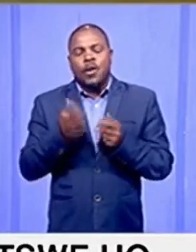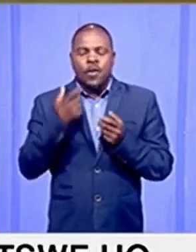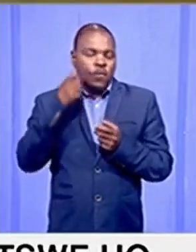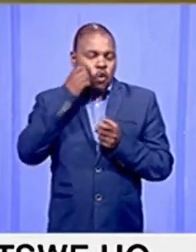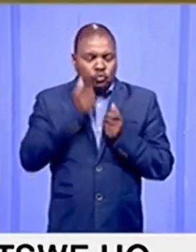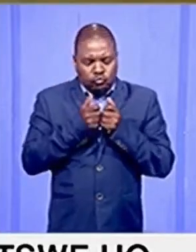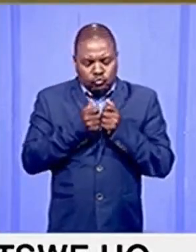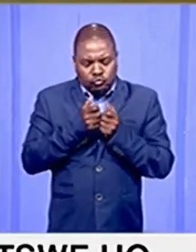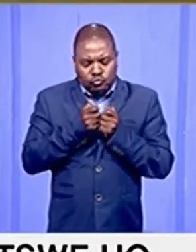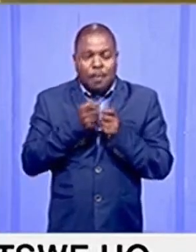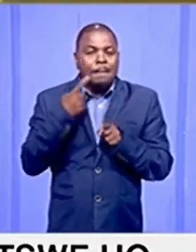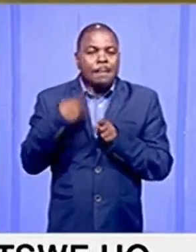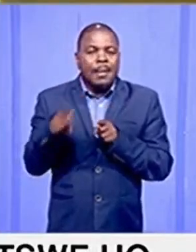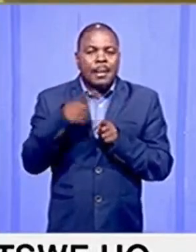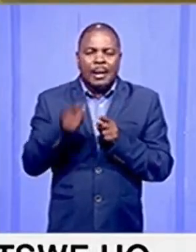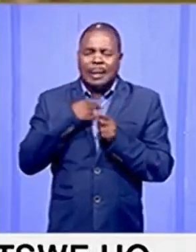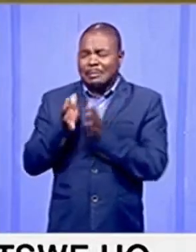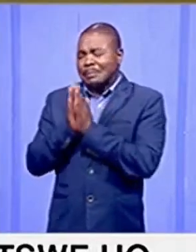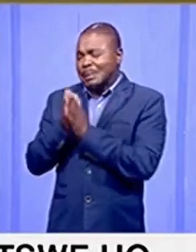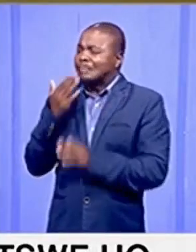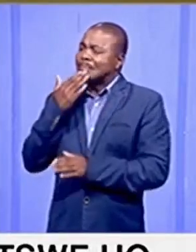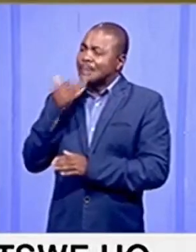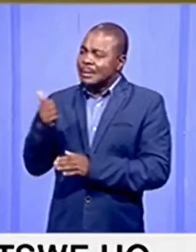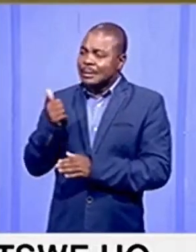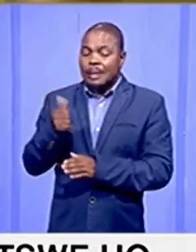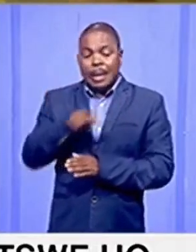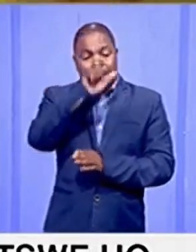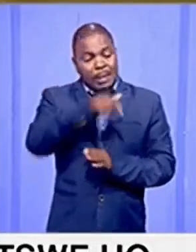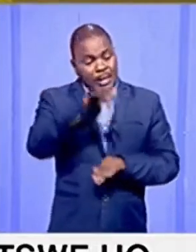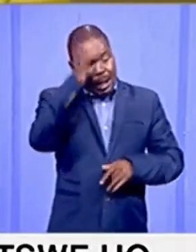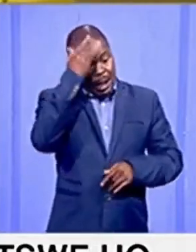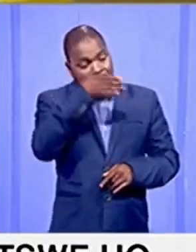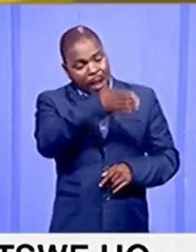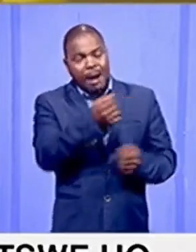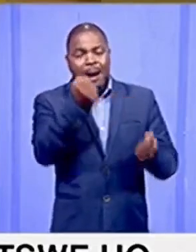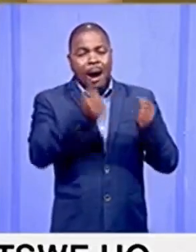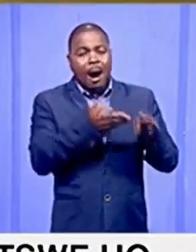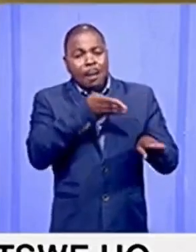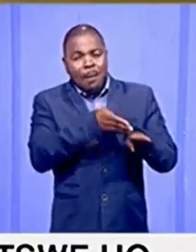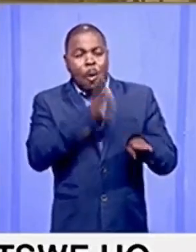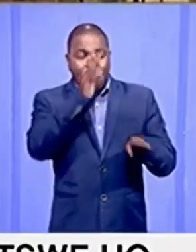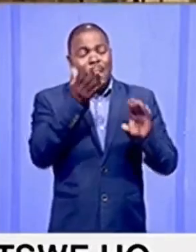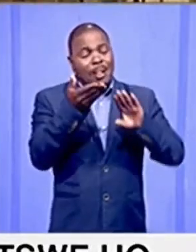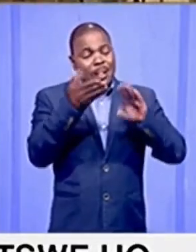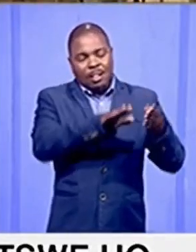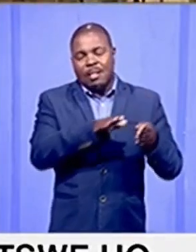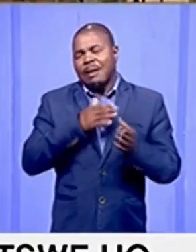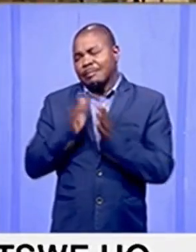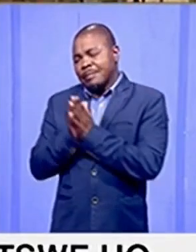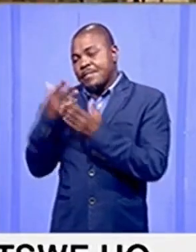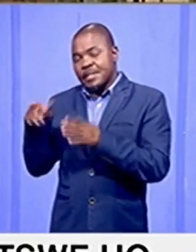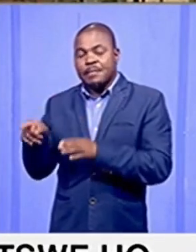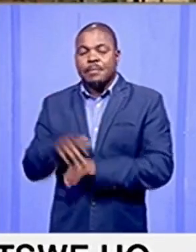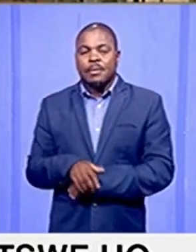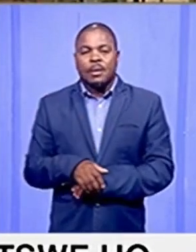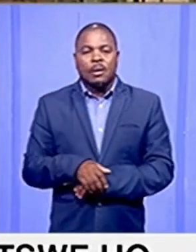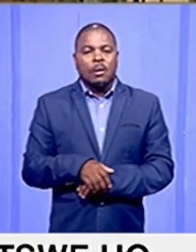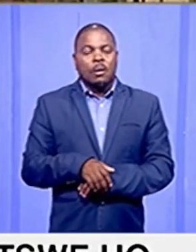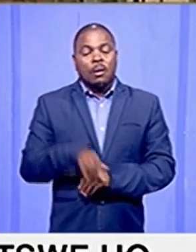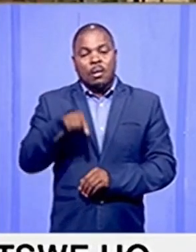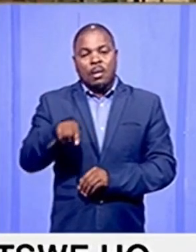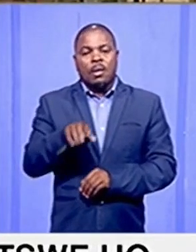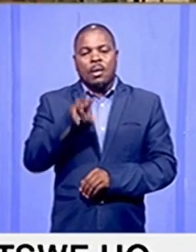phones. I begged them, please, we have a sick person in the car. She's literally just about to pass out. Bookelo jo bo leng gaufi le